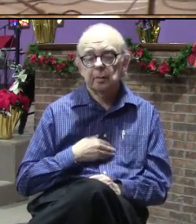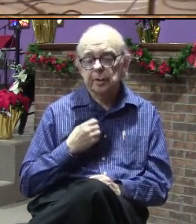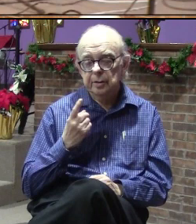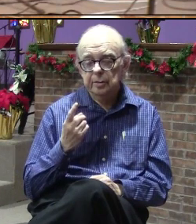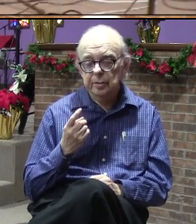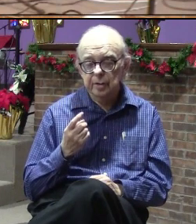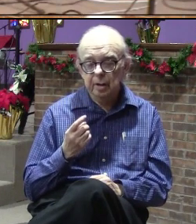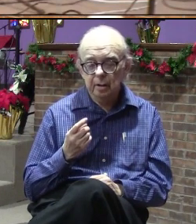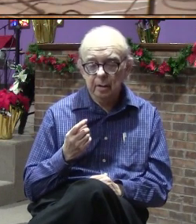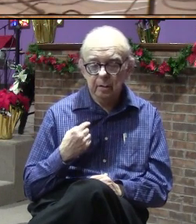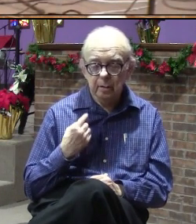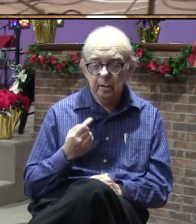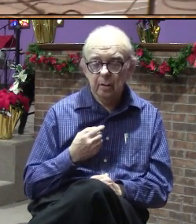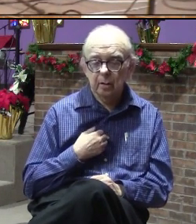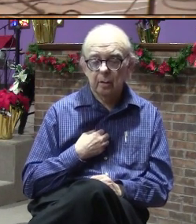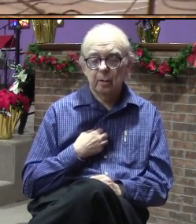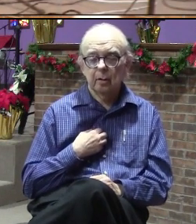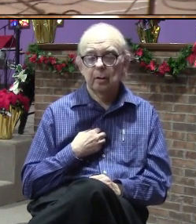understand, we have,